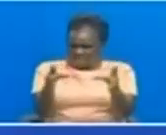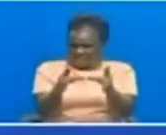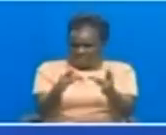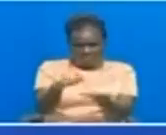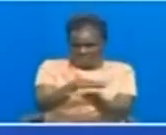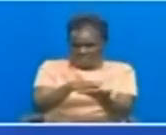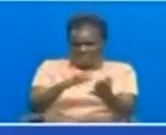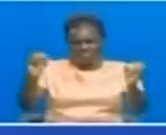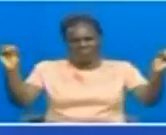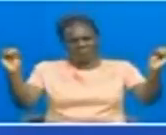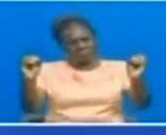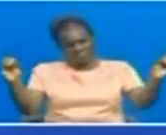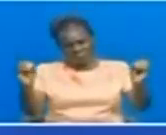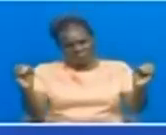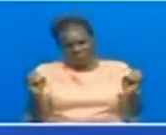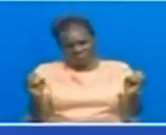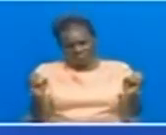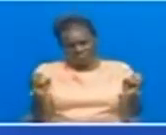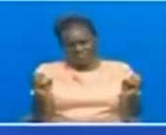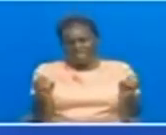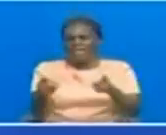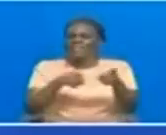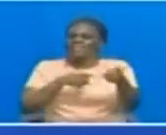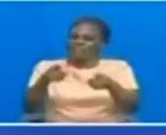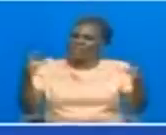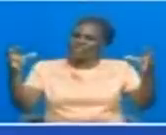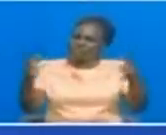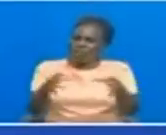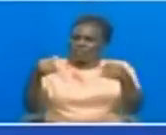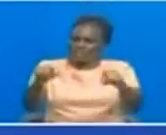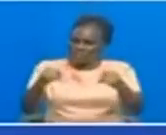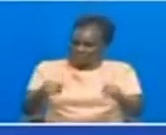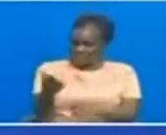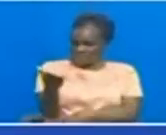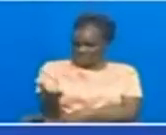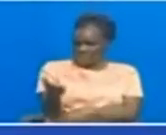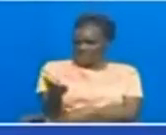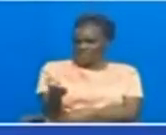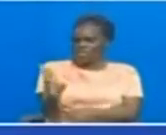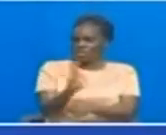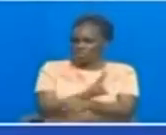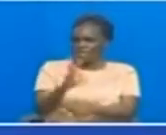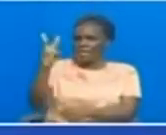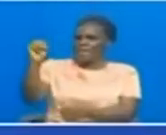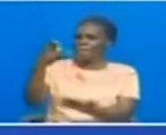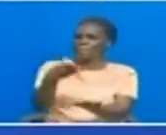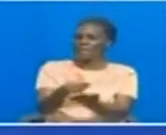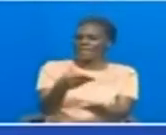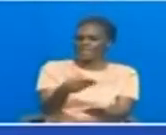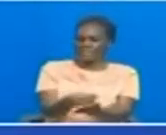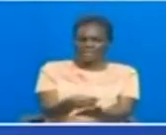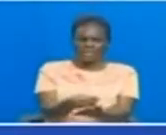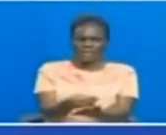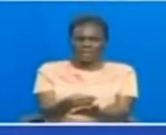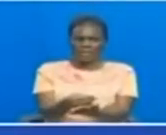Not internet-based. Okay. Look at it from this way. Safaricom has implemented a USSD mm-hmm. application. Maybe you can explain a USSD for people who do